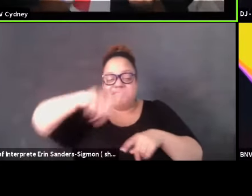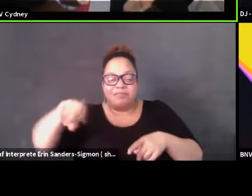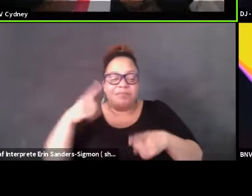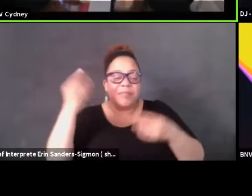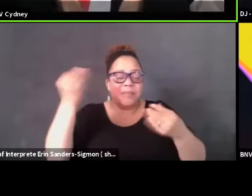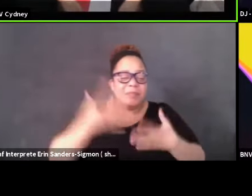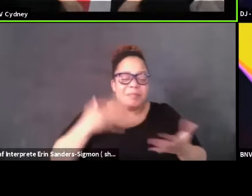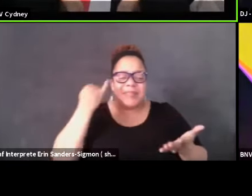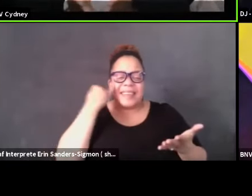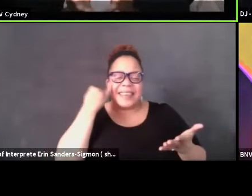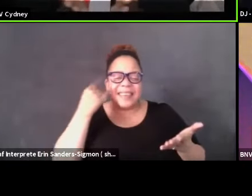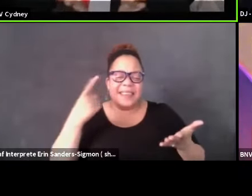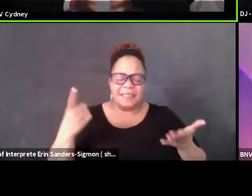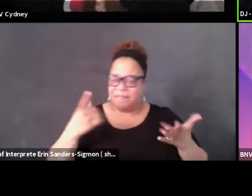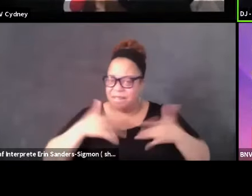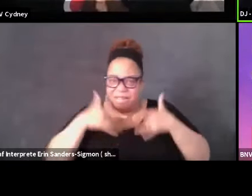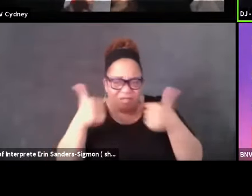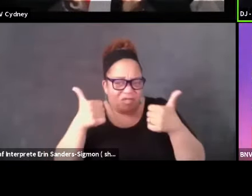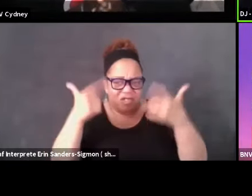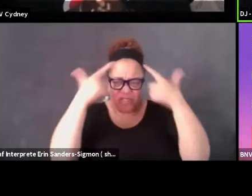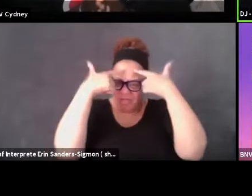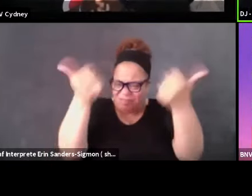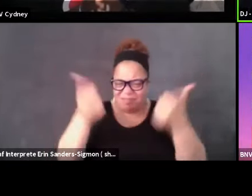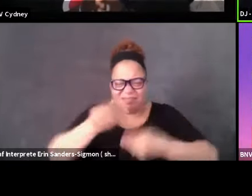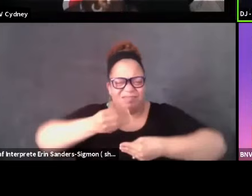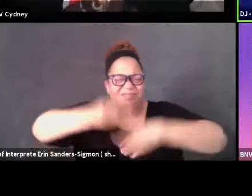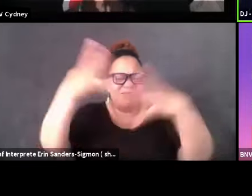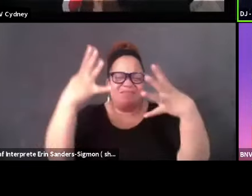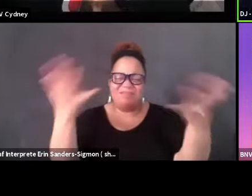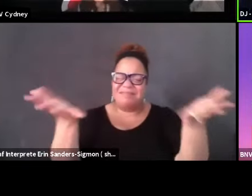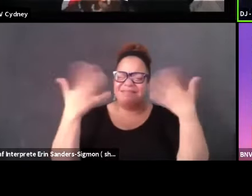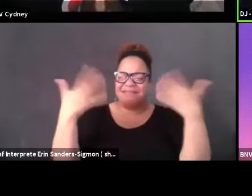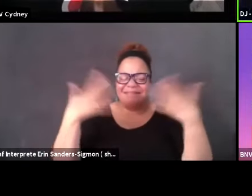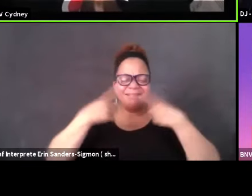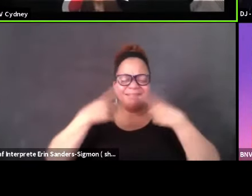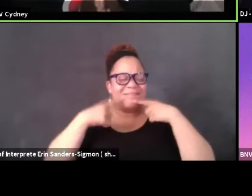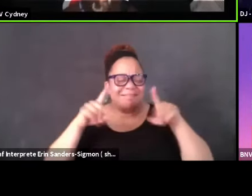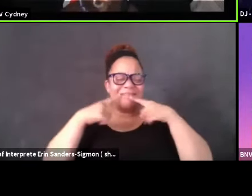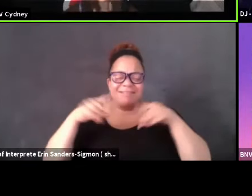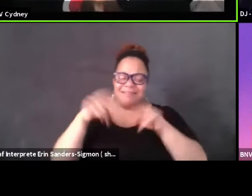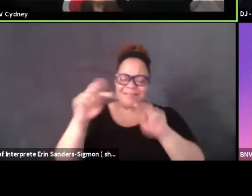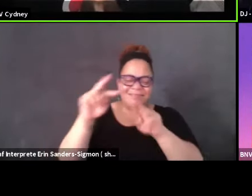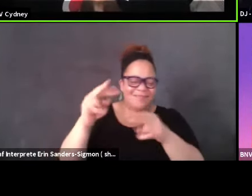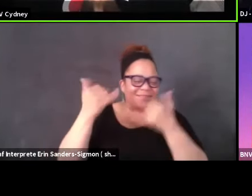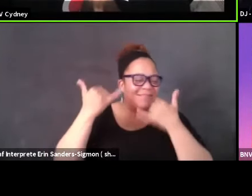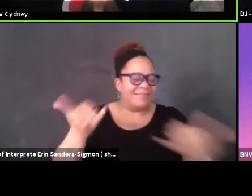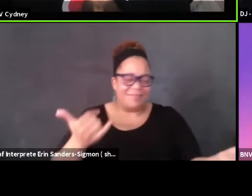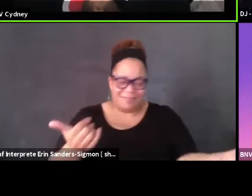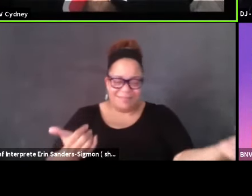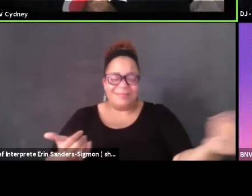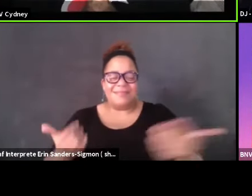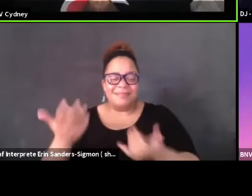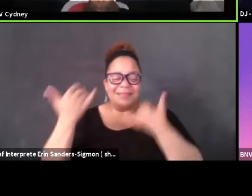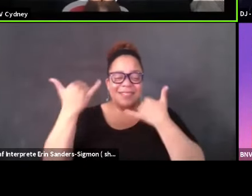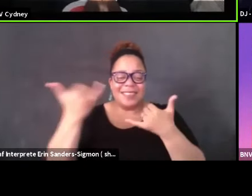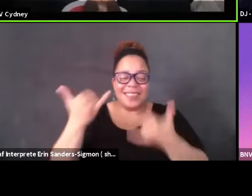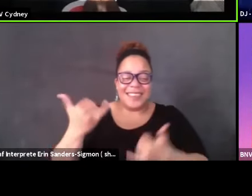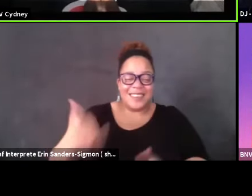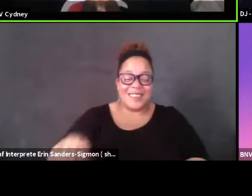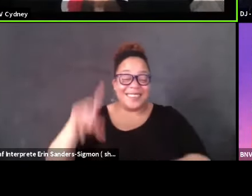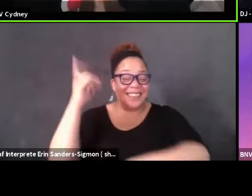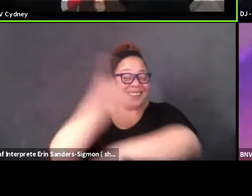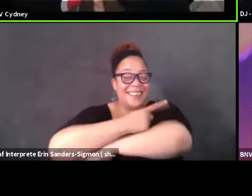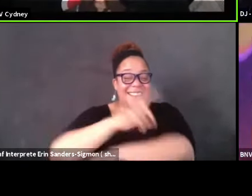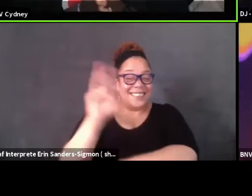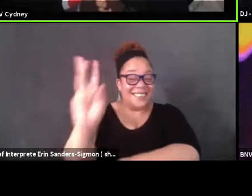thank y'all so much. We are at day 6 of the Brave New Voices Festival.